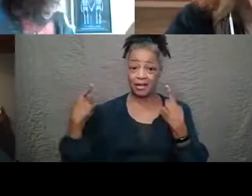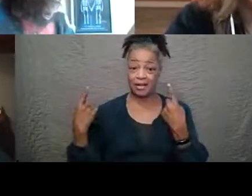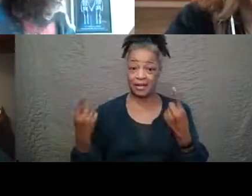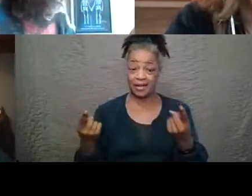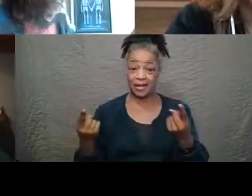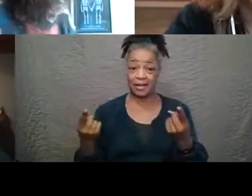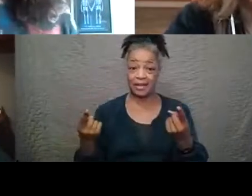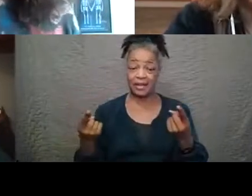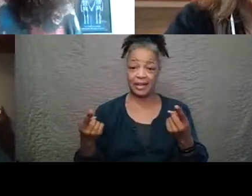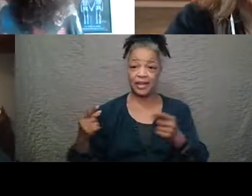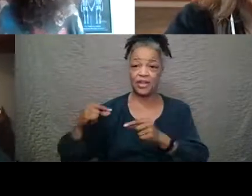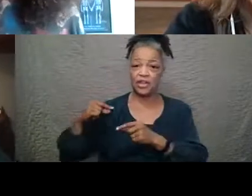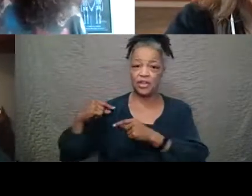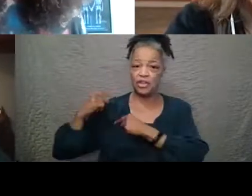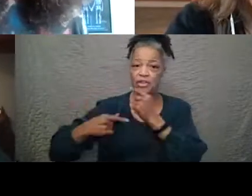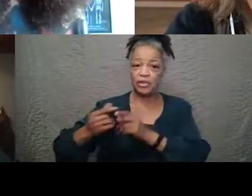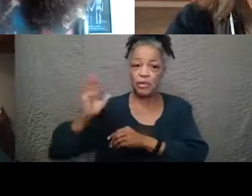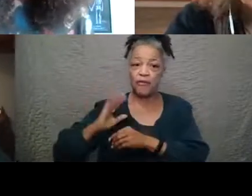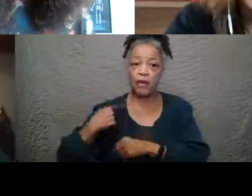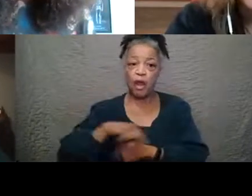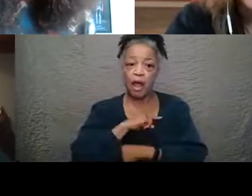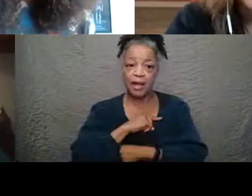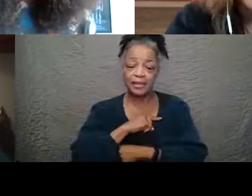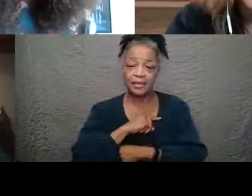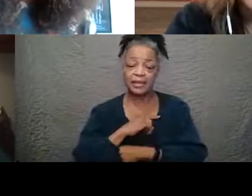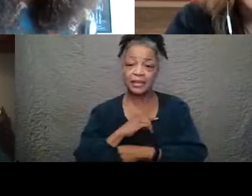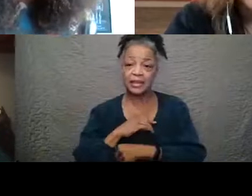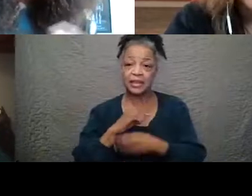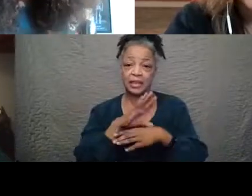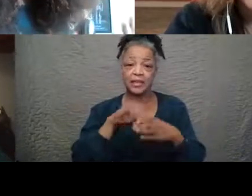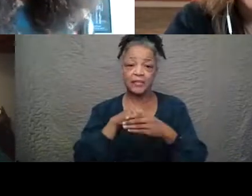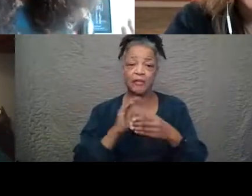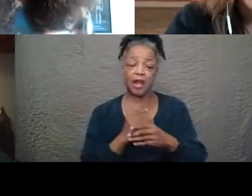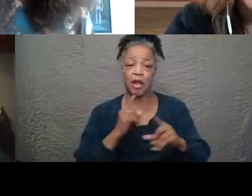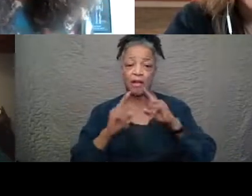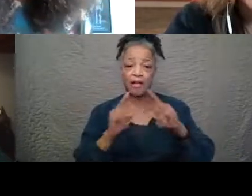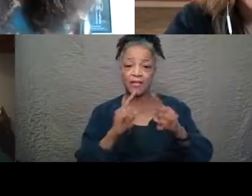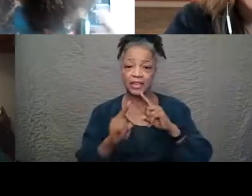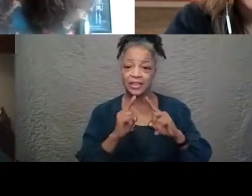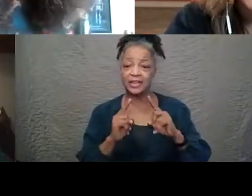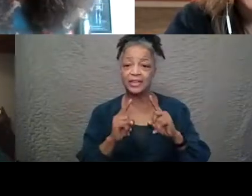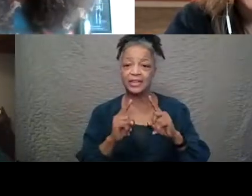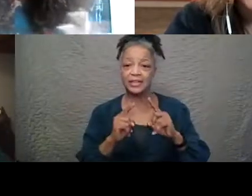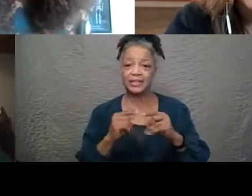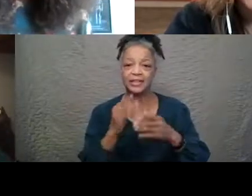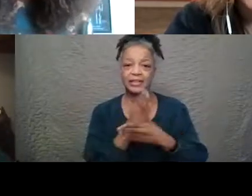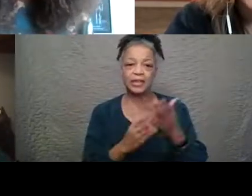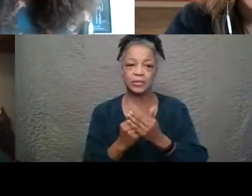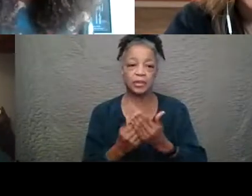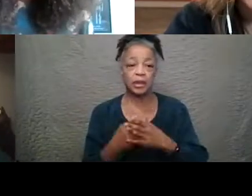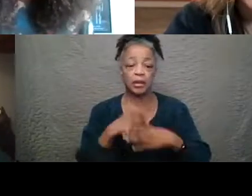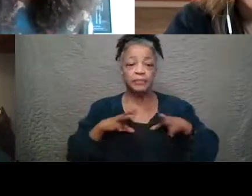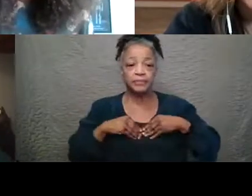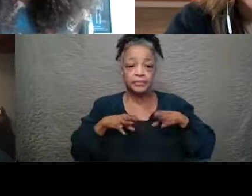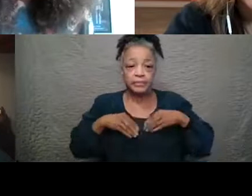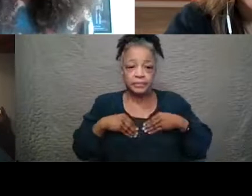Historically, the generation that preceded us as far as these types of conversations are concerned, to a certain extent, kind of sucked it up and said, you know, the